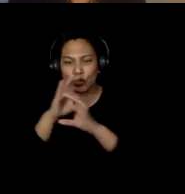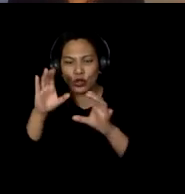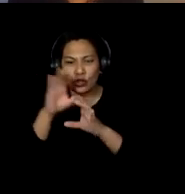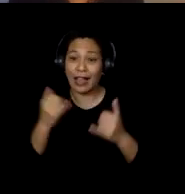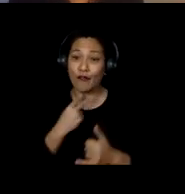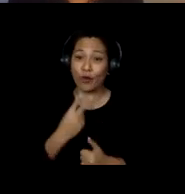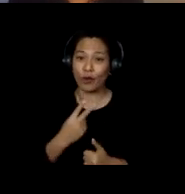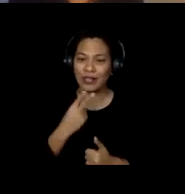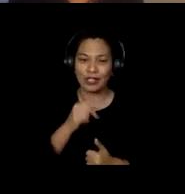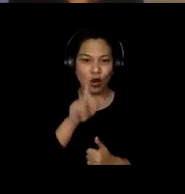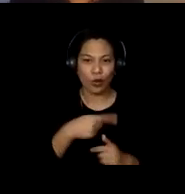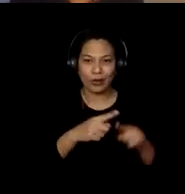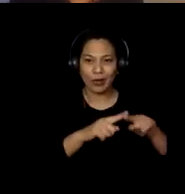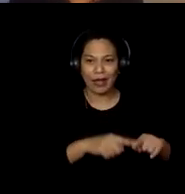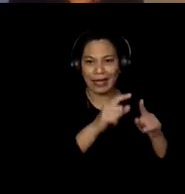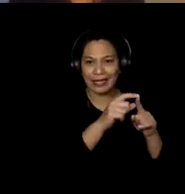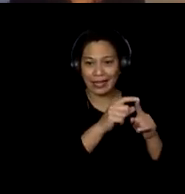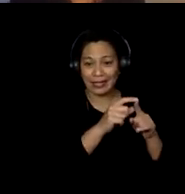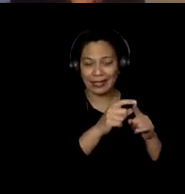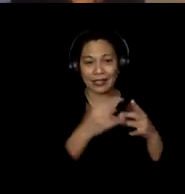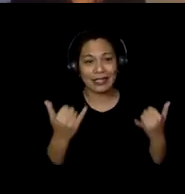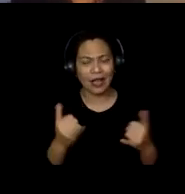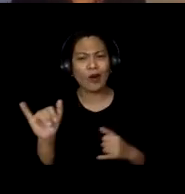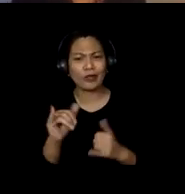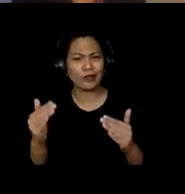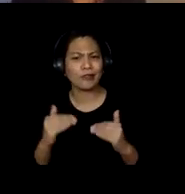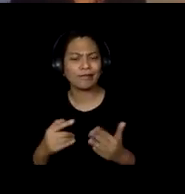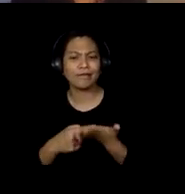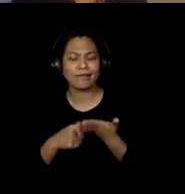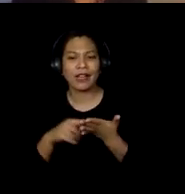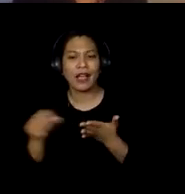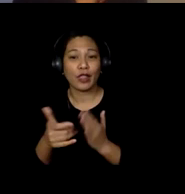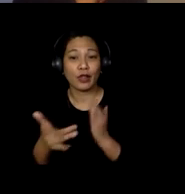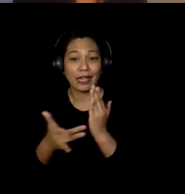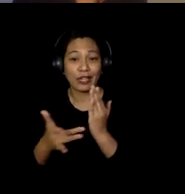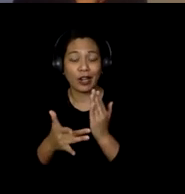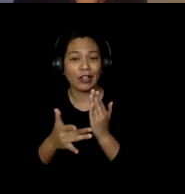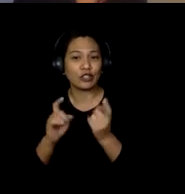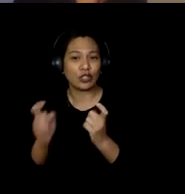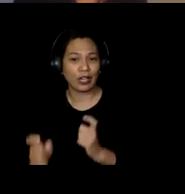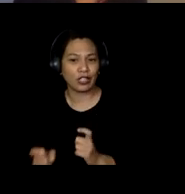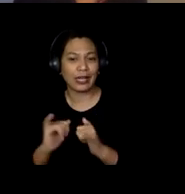now I'm gonna talk about other technological changes that are also gonna impact the way in which we'll do search.